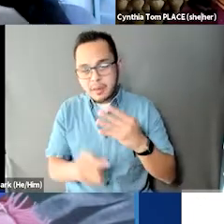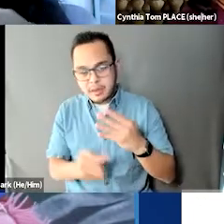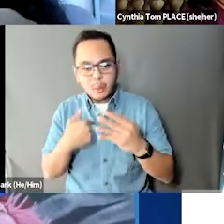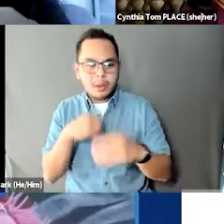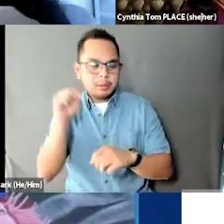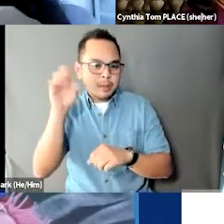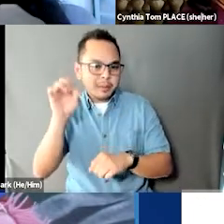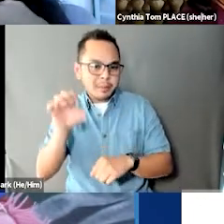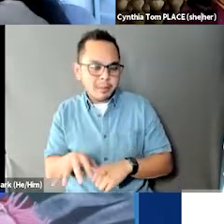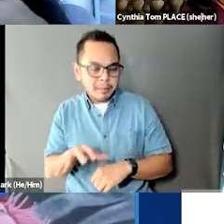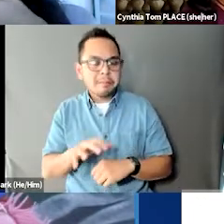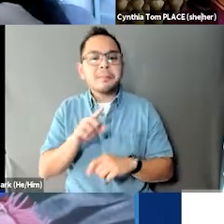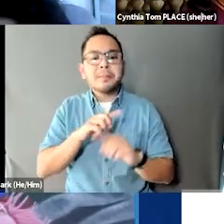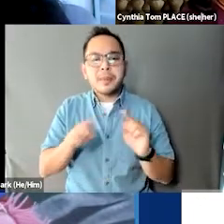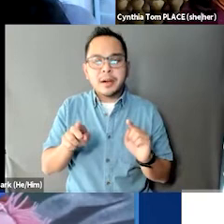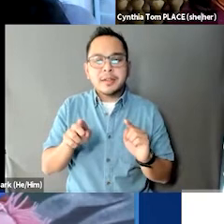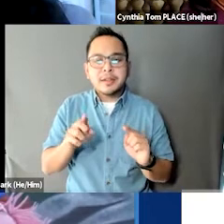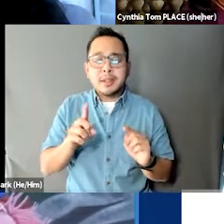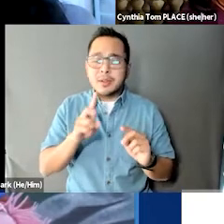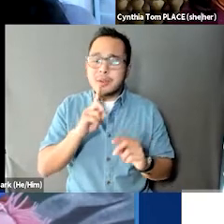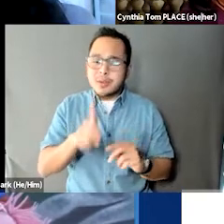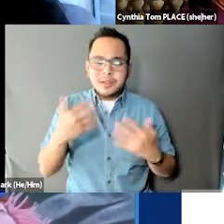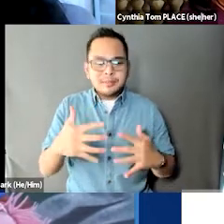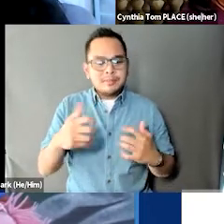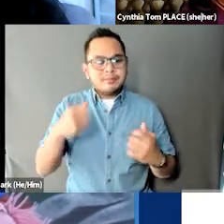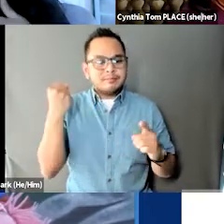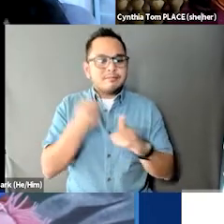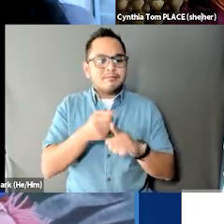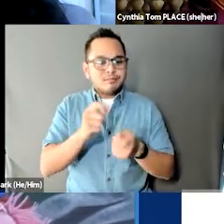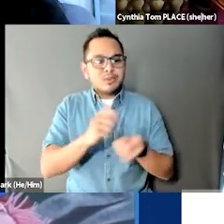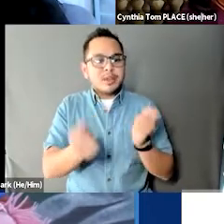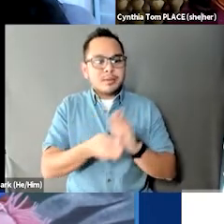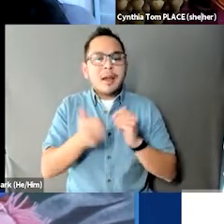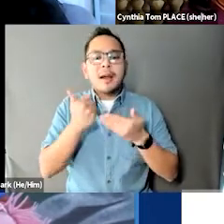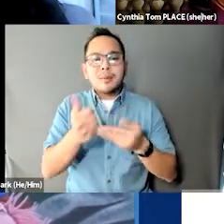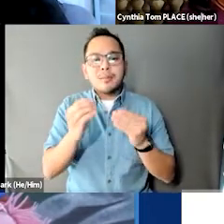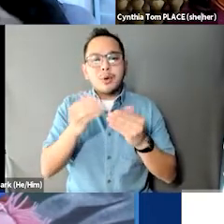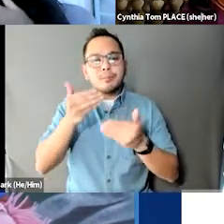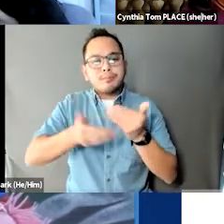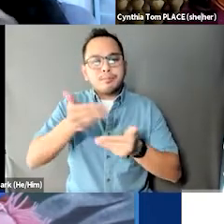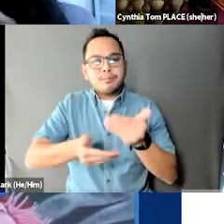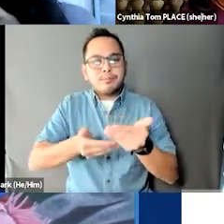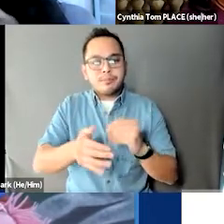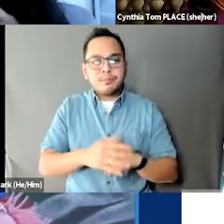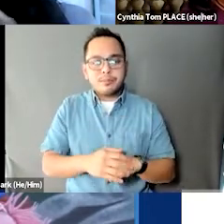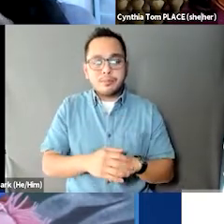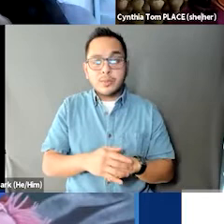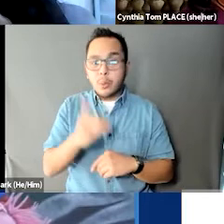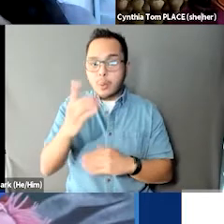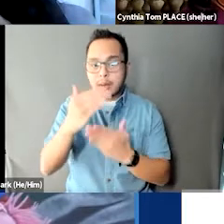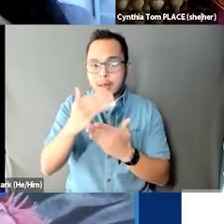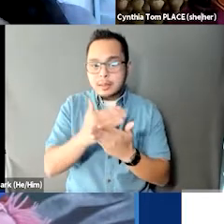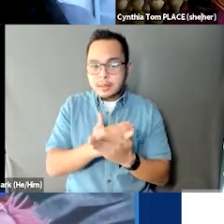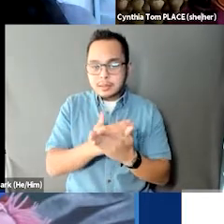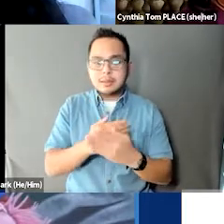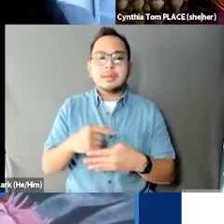fast through it. But it was very transformational and helped the group move forward. But one lesson is that these types